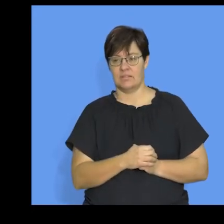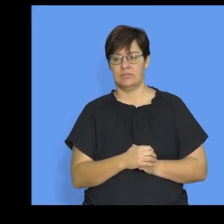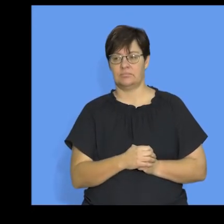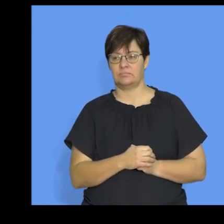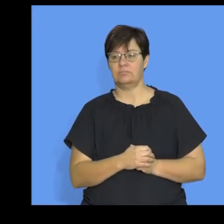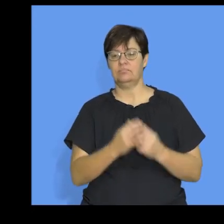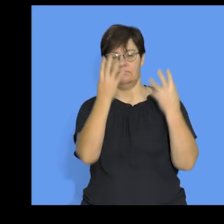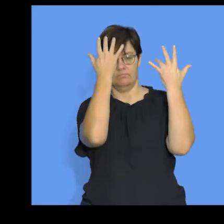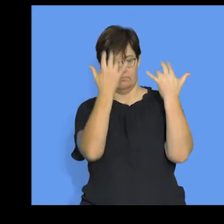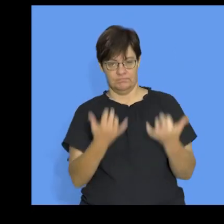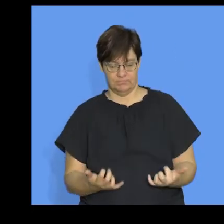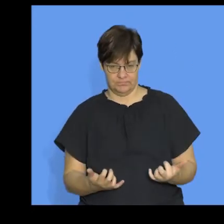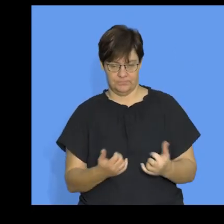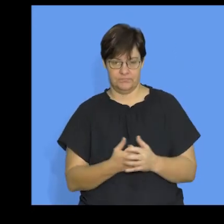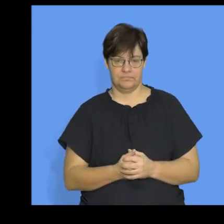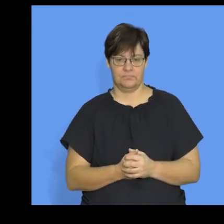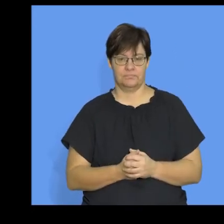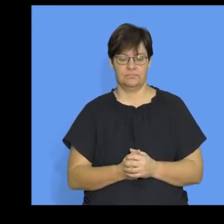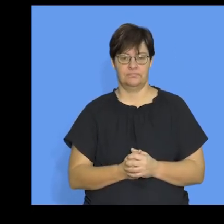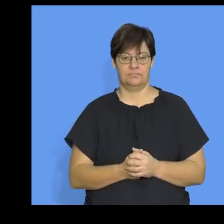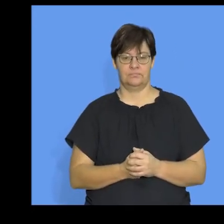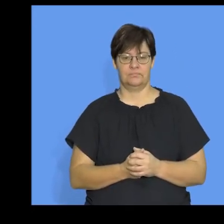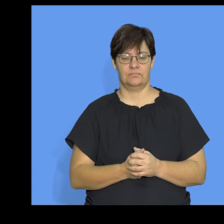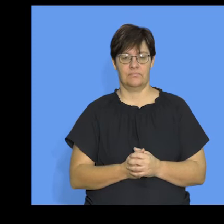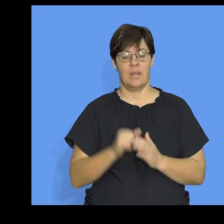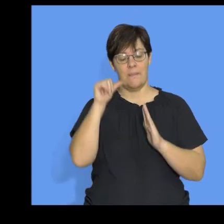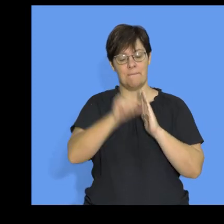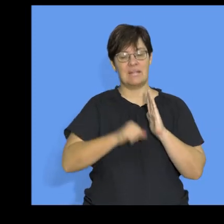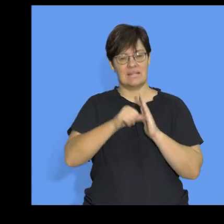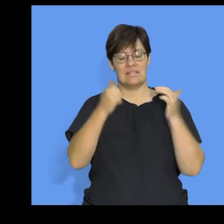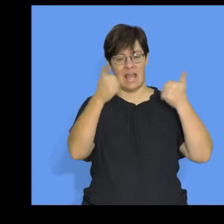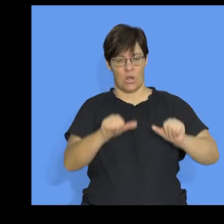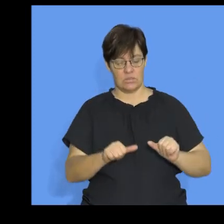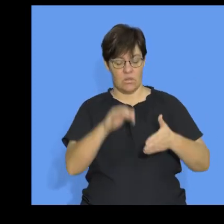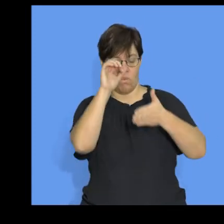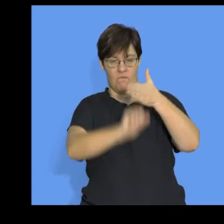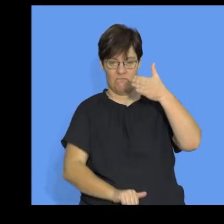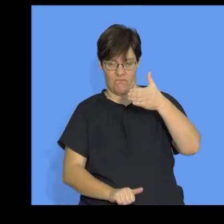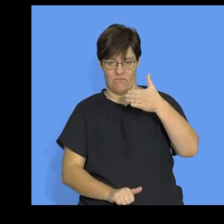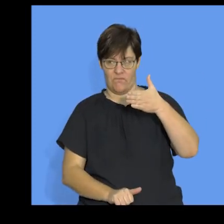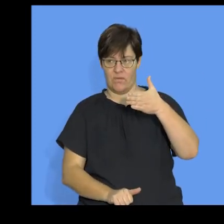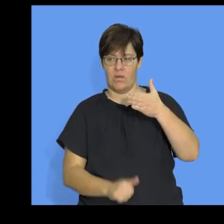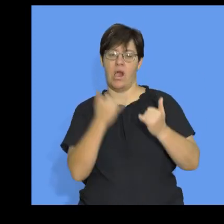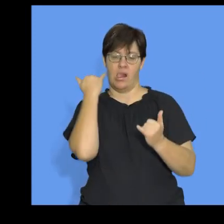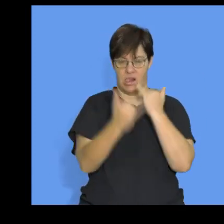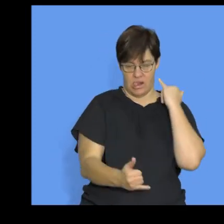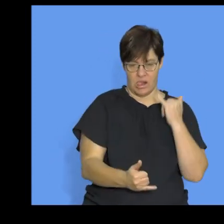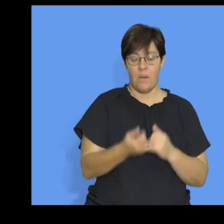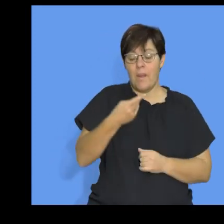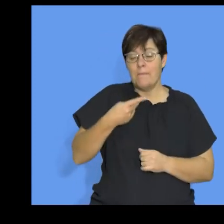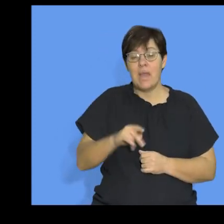calculate the maintenance account was debited in error with a payment